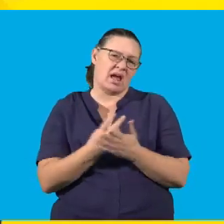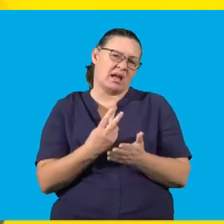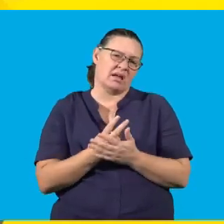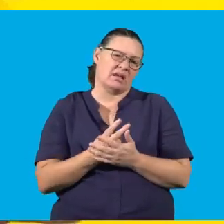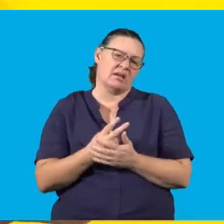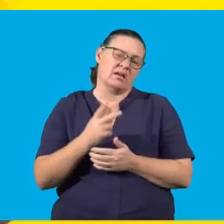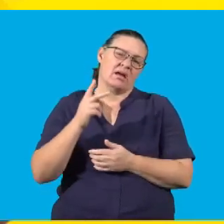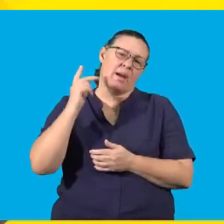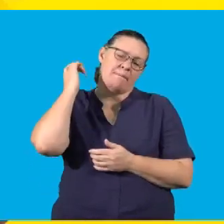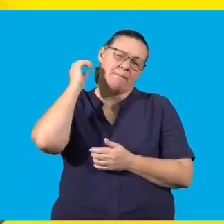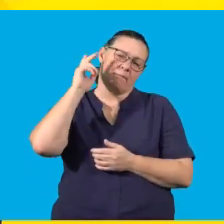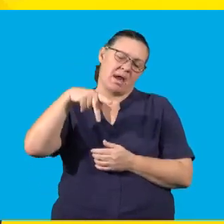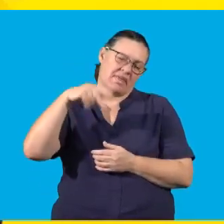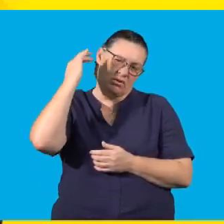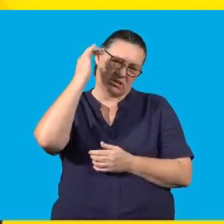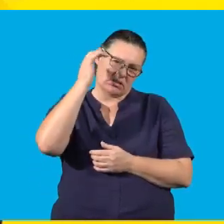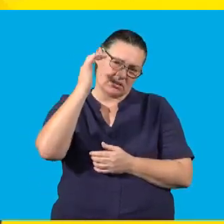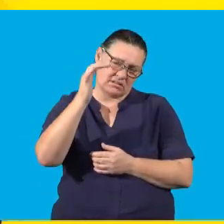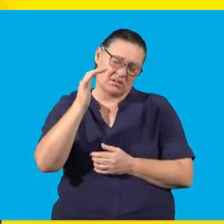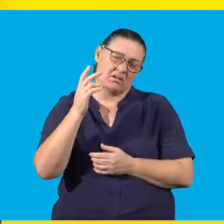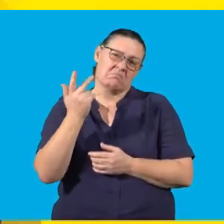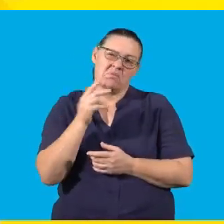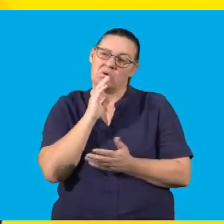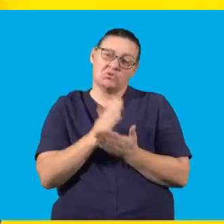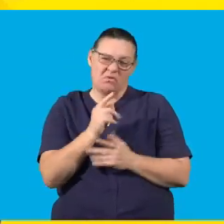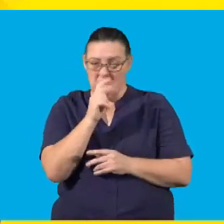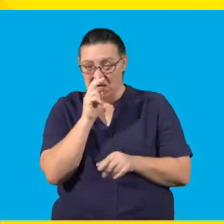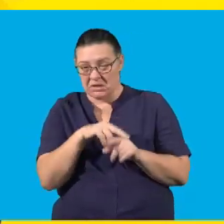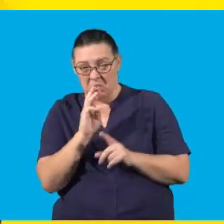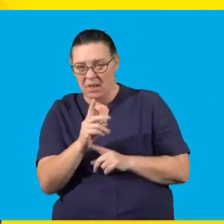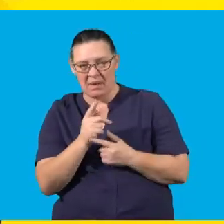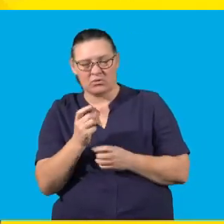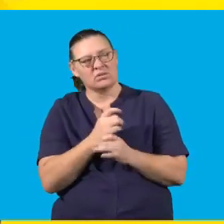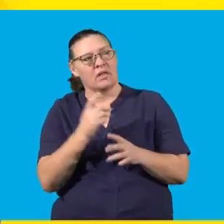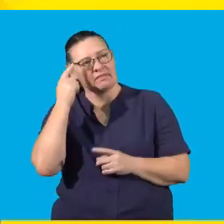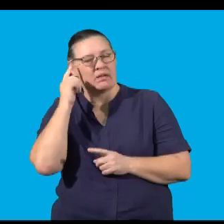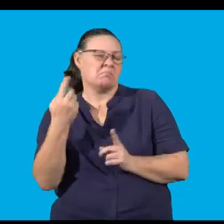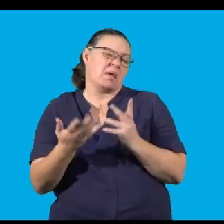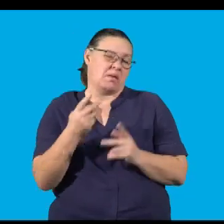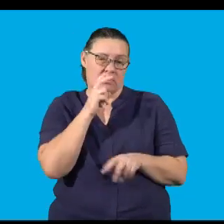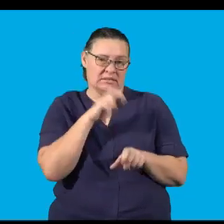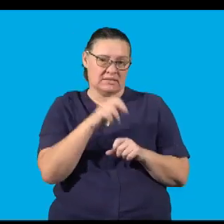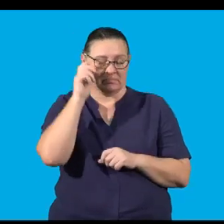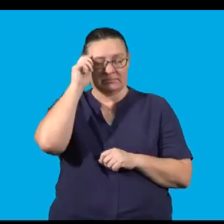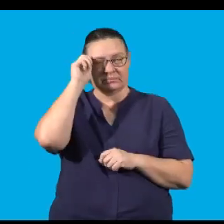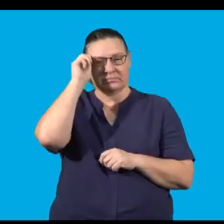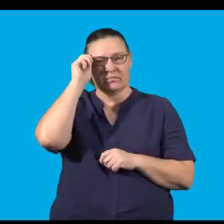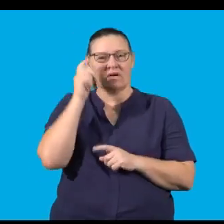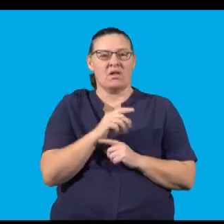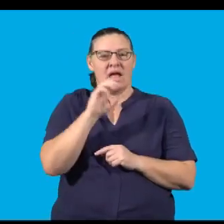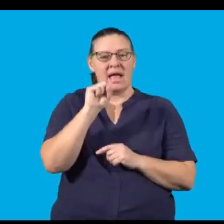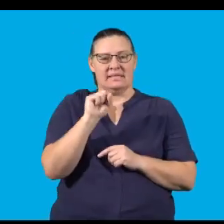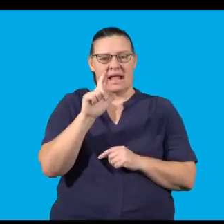like Pythagoras. Okay, we're not sure if we're going to need it, but those are the kind of things we start thinking about. So if I'm looking